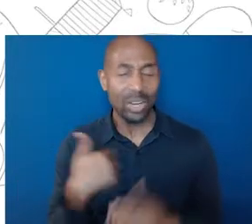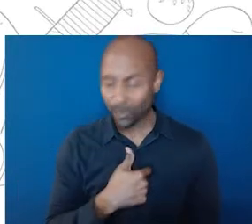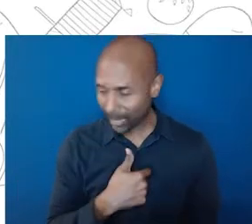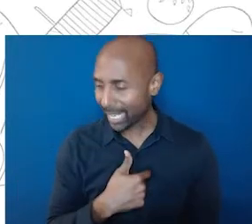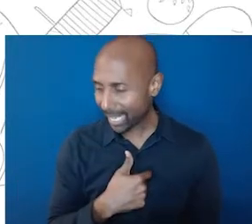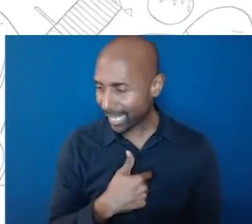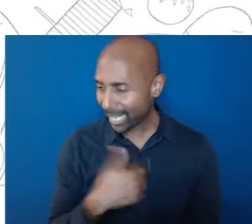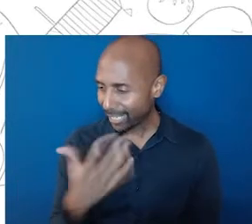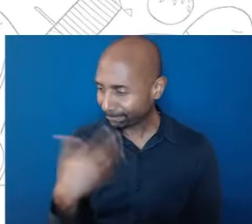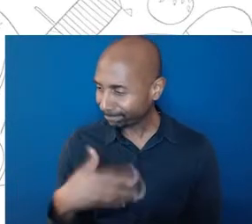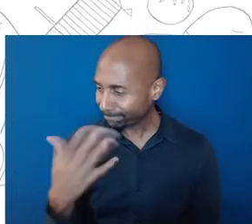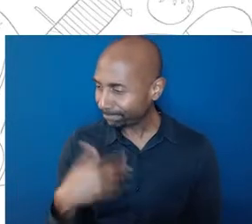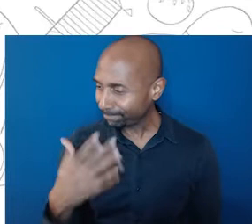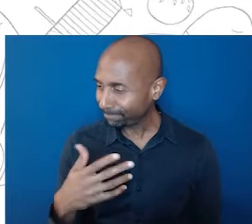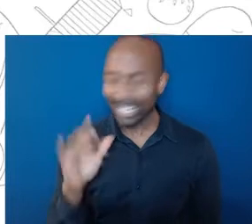that